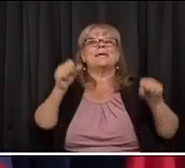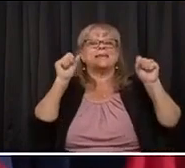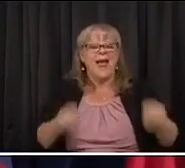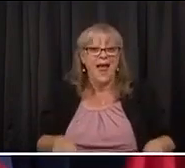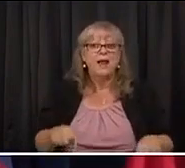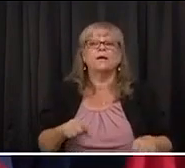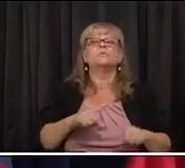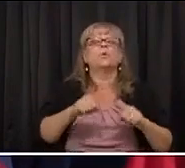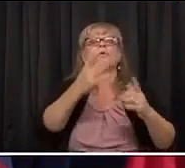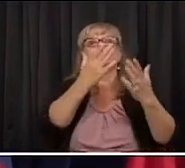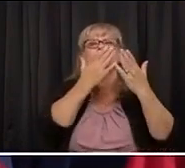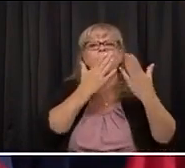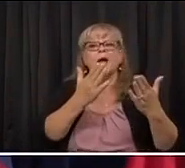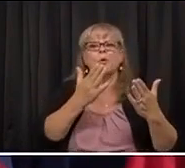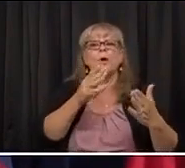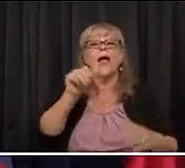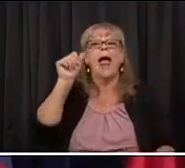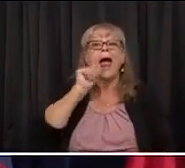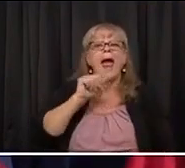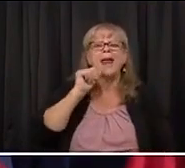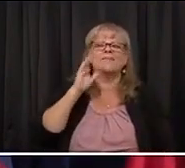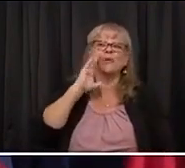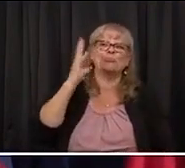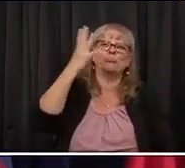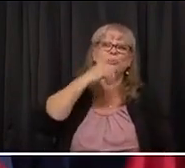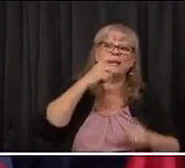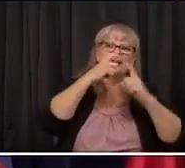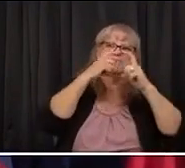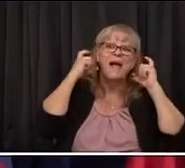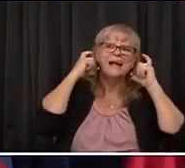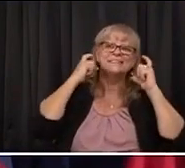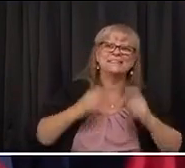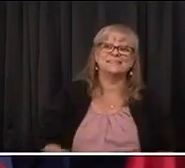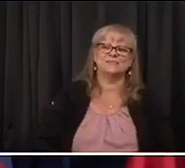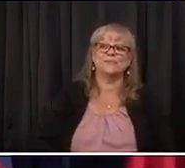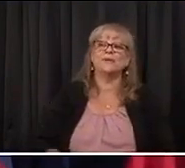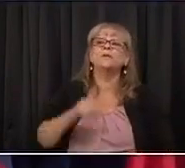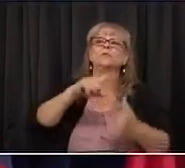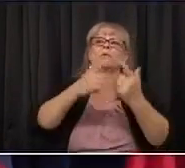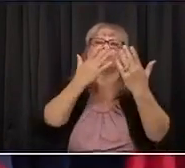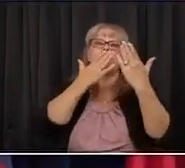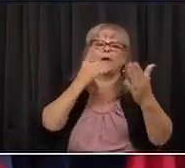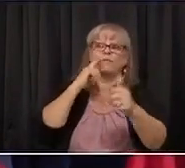Janice for this stylish mask. And thank you to all of us for joining us. And let's stay safe.